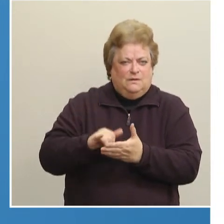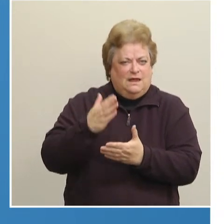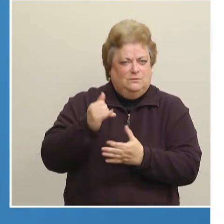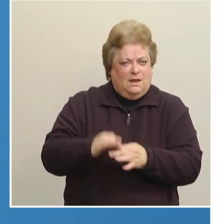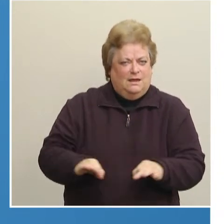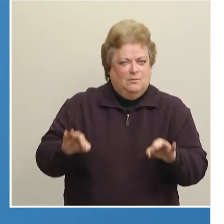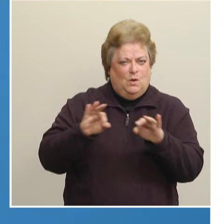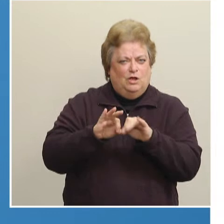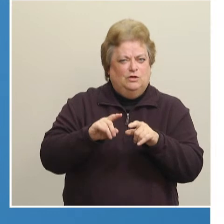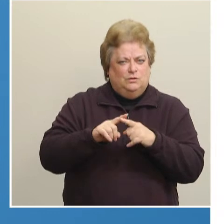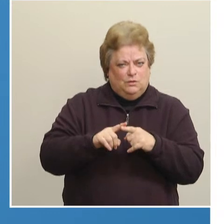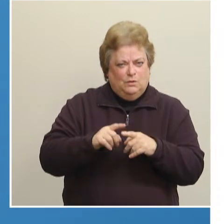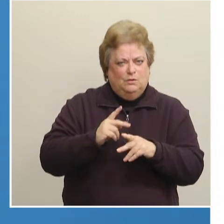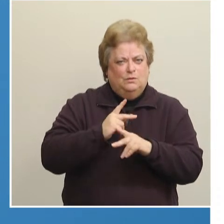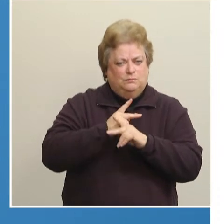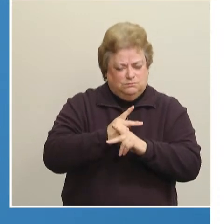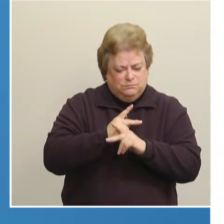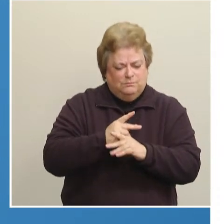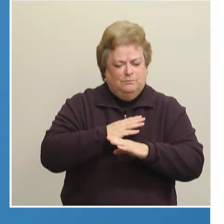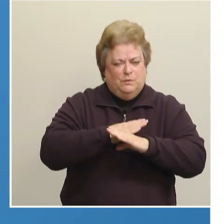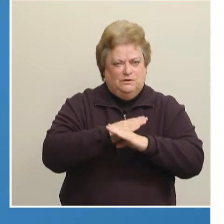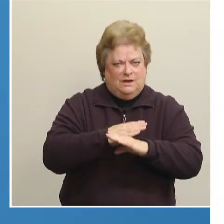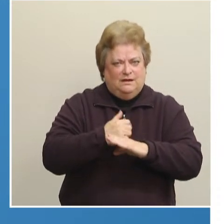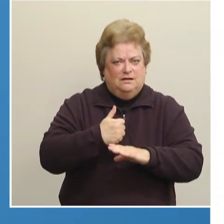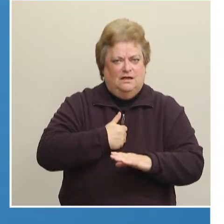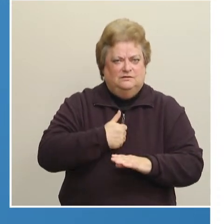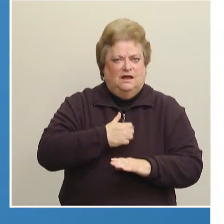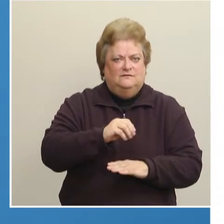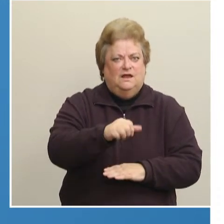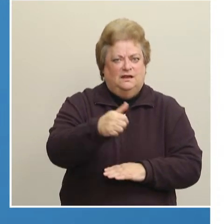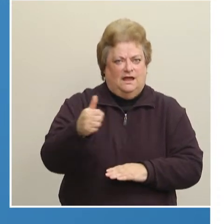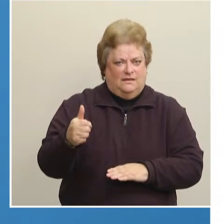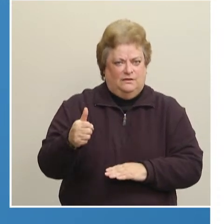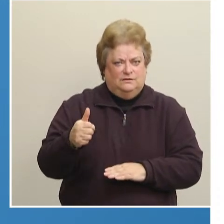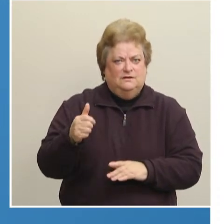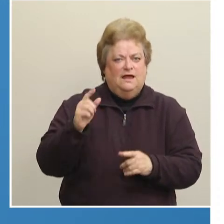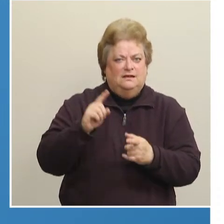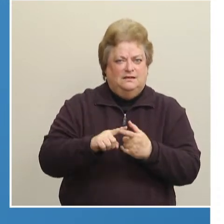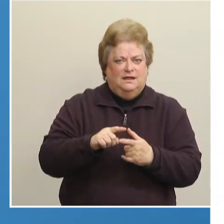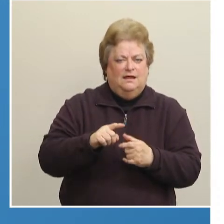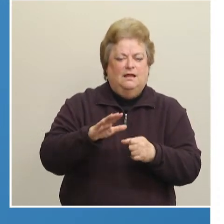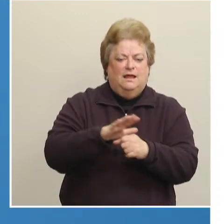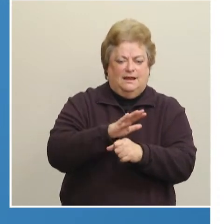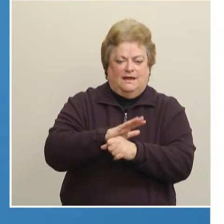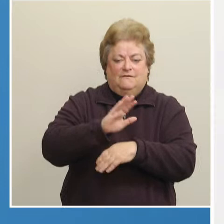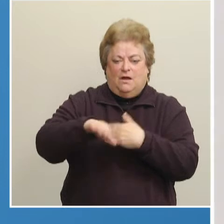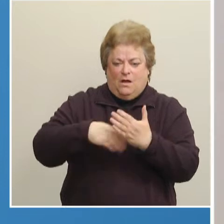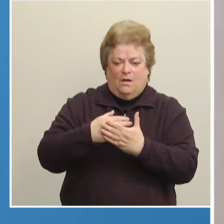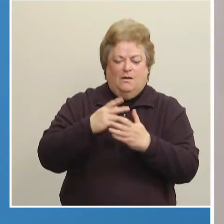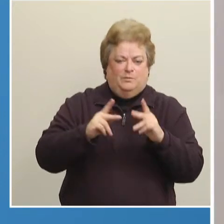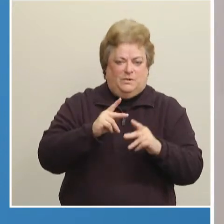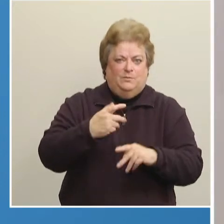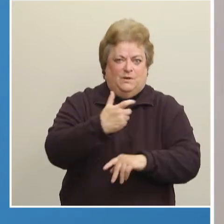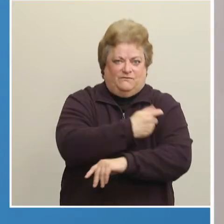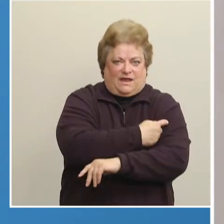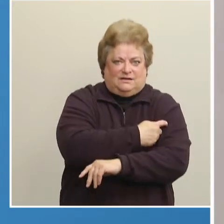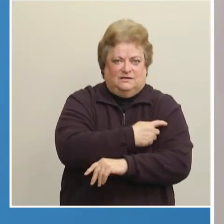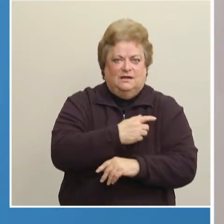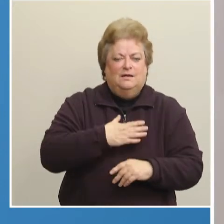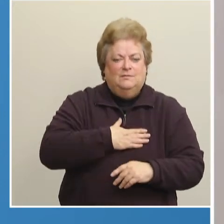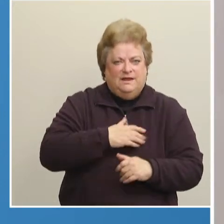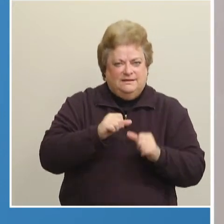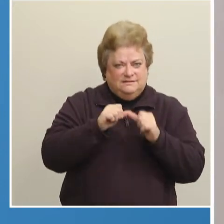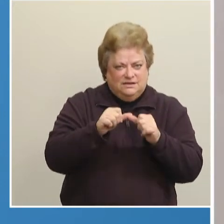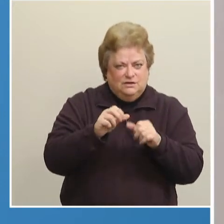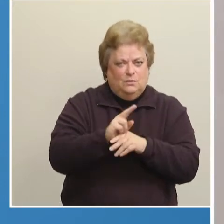us continue to take the steps to protect ourselves and others until enough people have been vaccinated. Please continue to